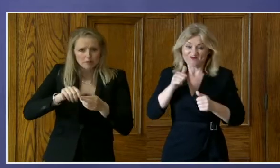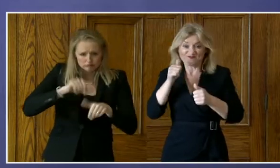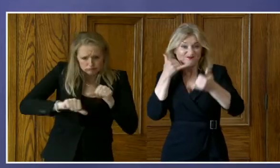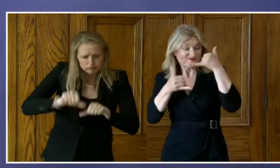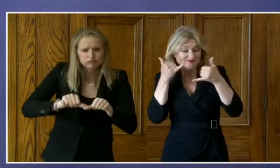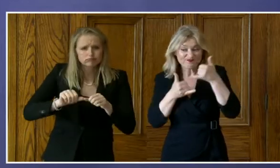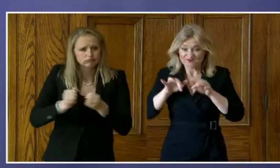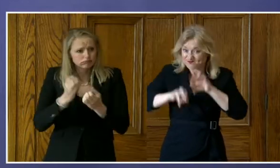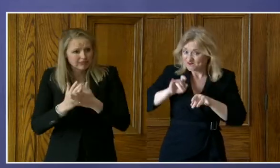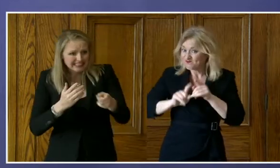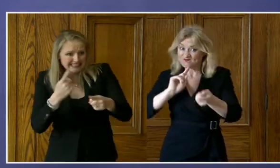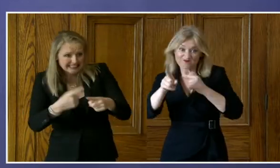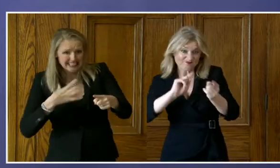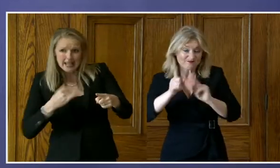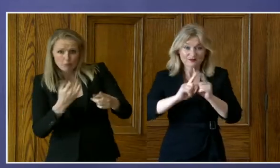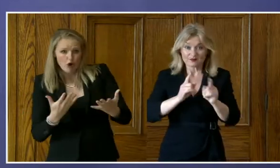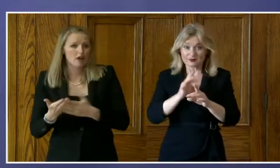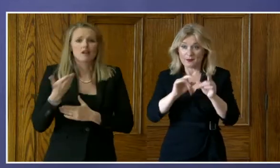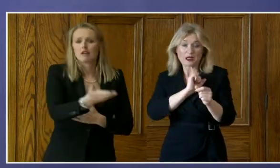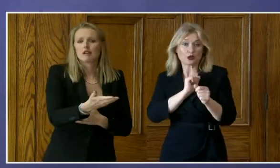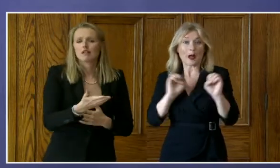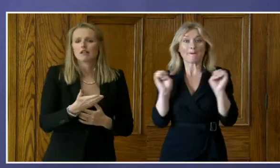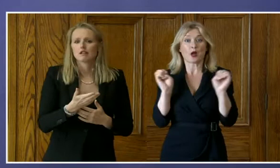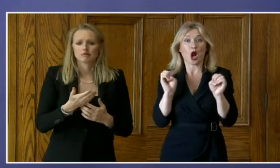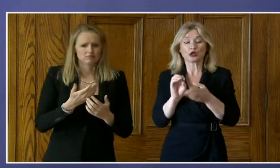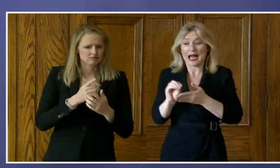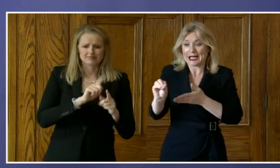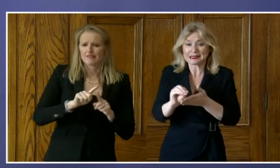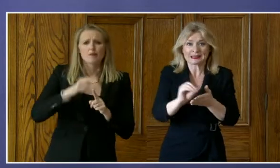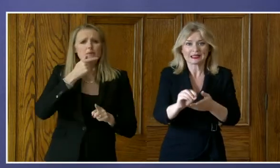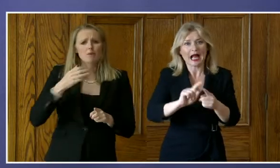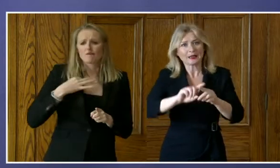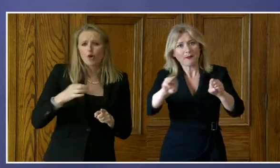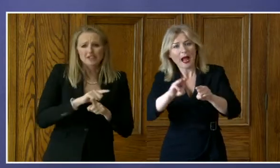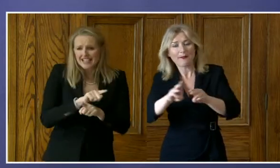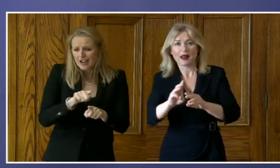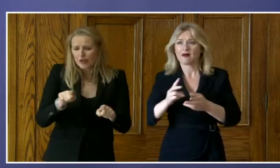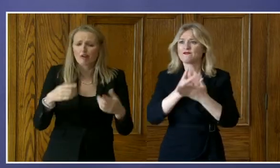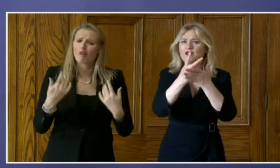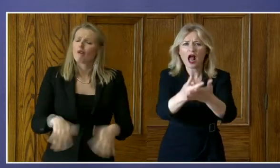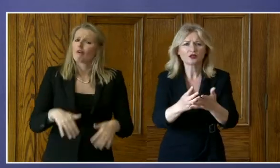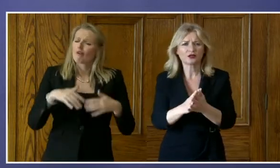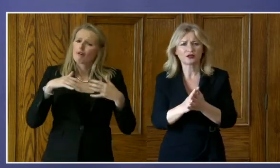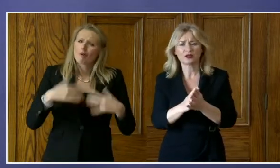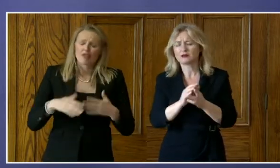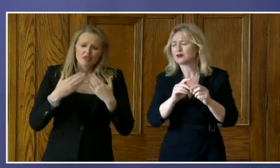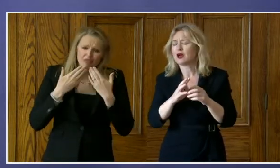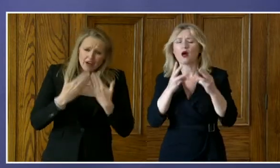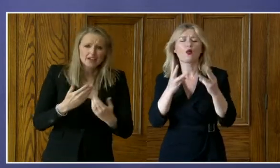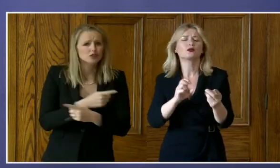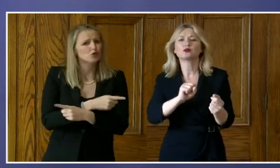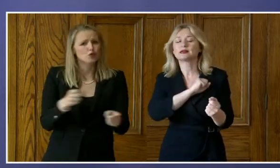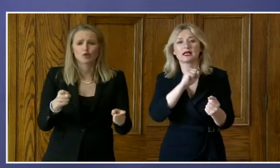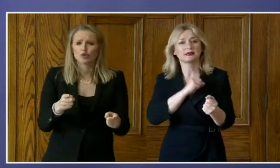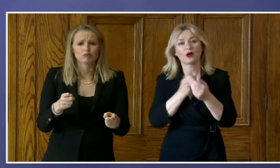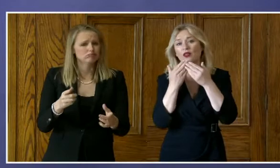emergency aid is provided, volunteering in many different ways, I want to extend our sincere thanks to all of you for